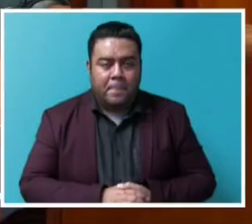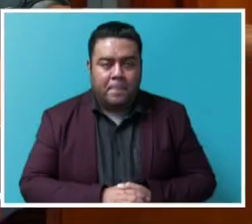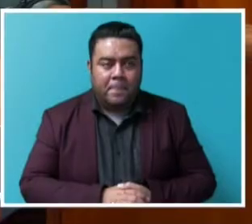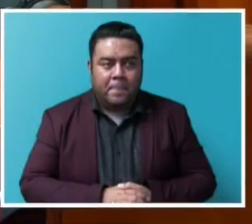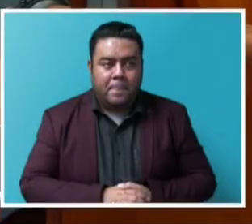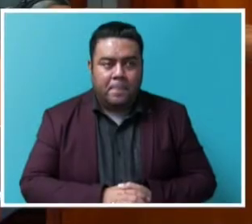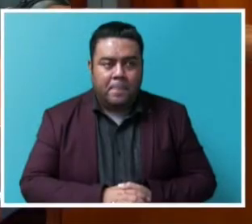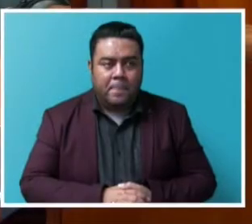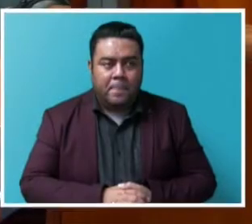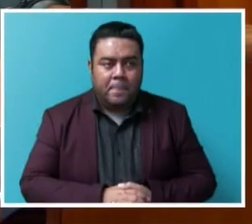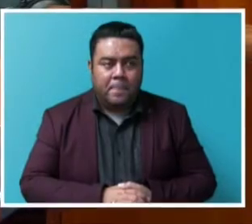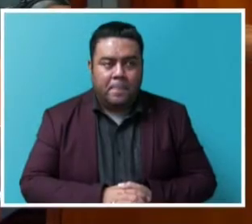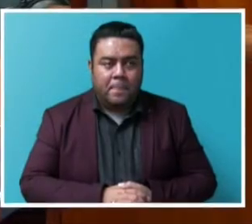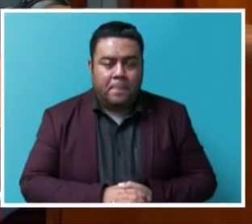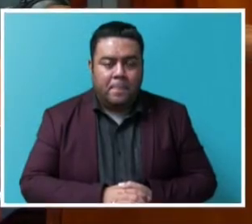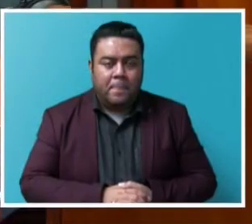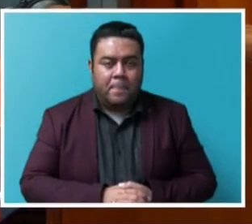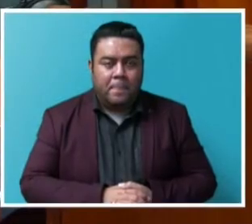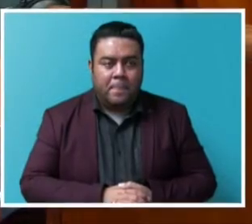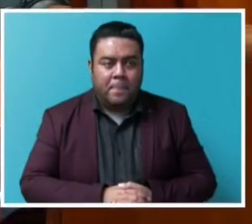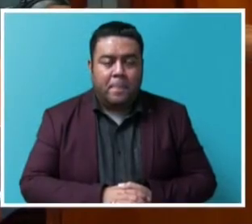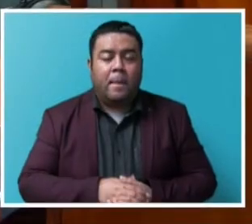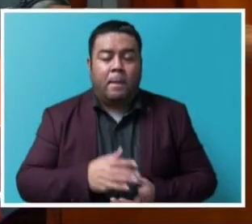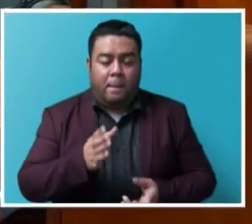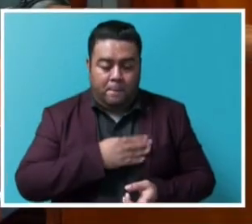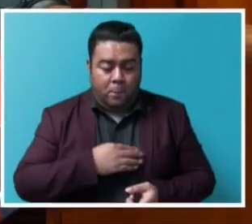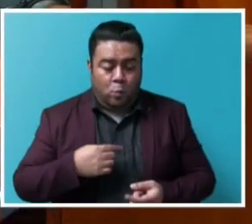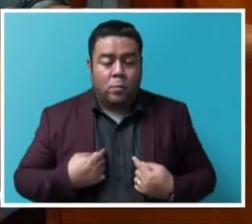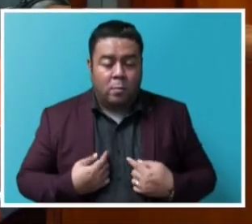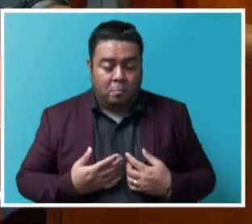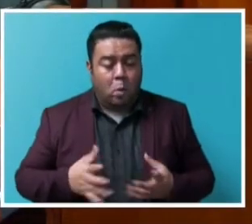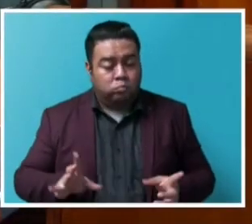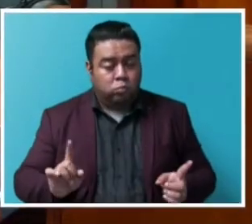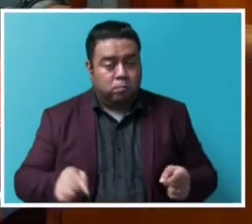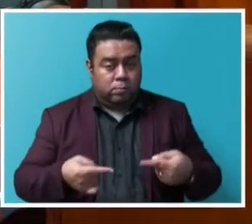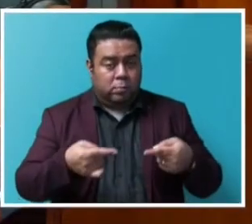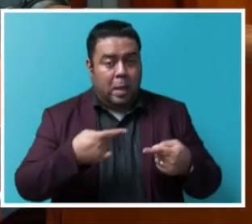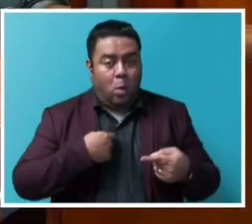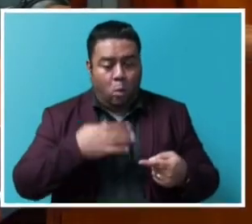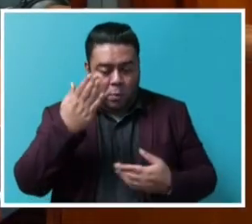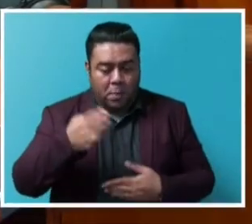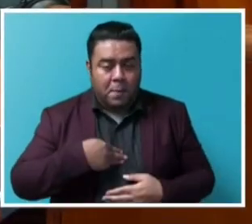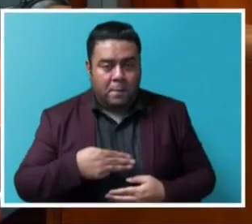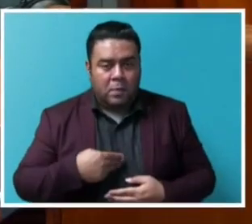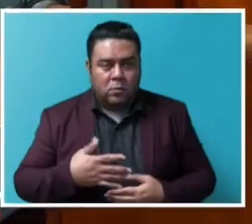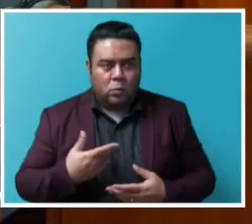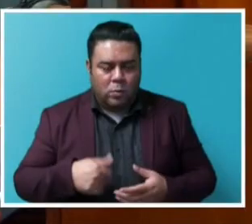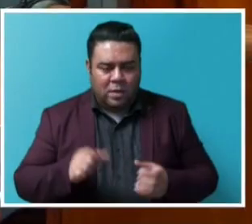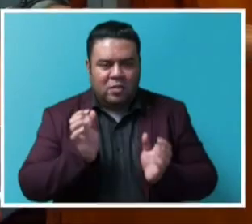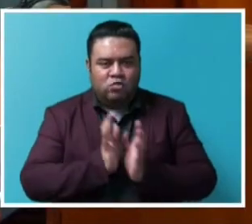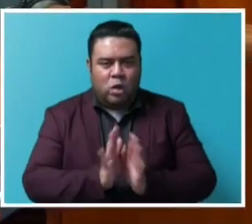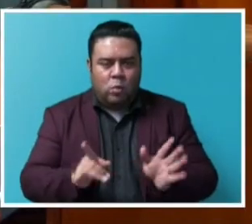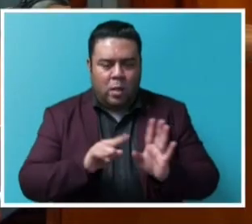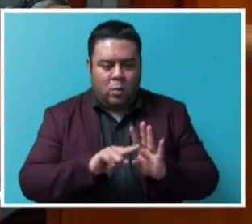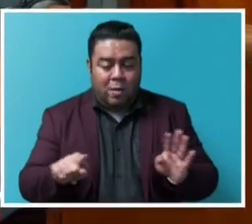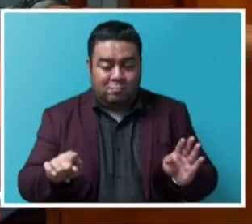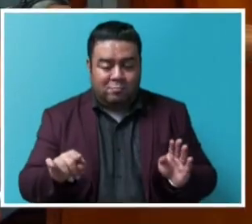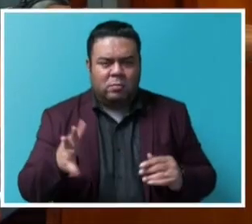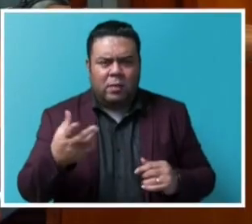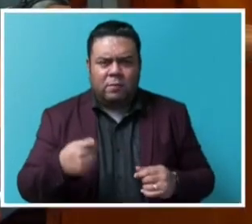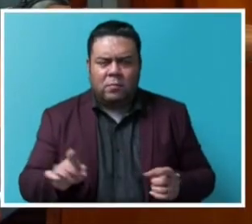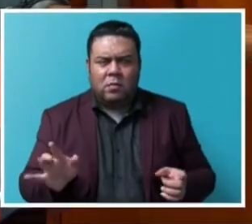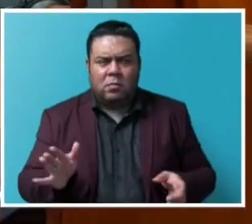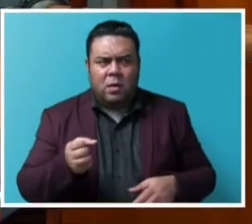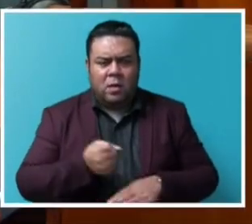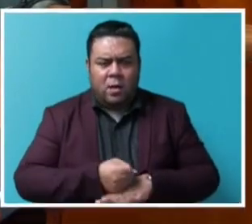The opposition and honorable members will understand the sequence. General outline. The government battle group